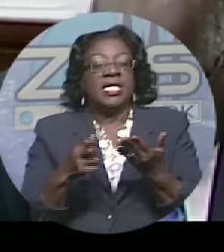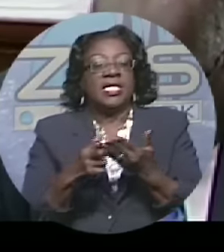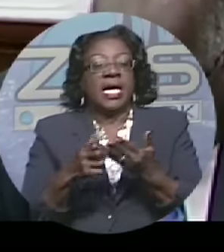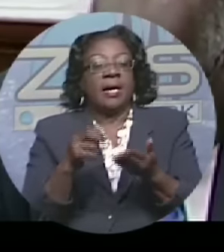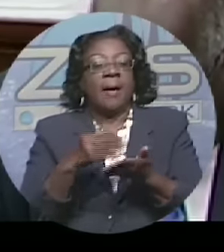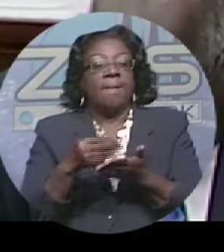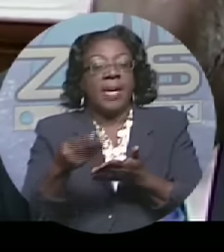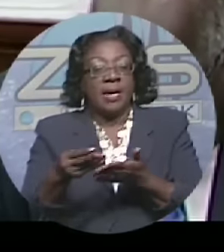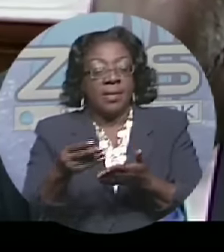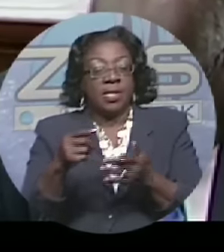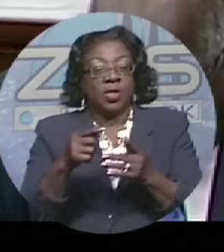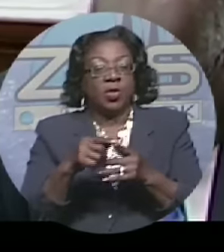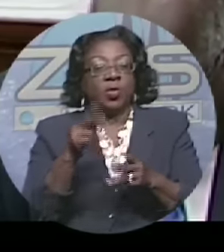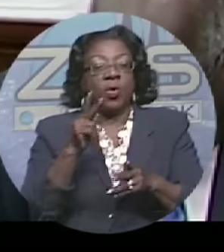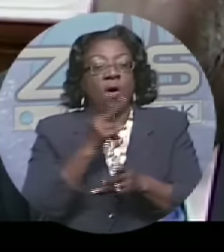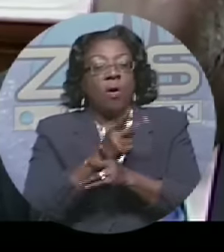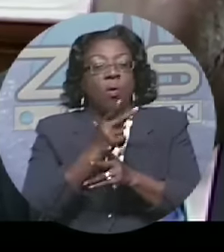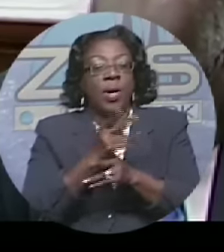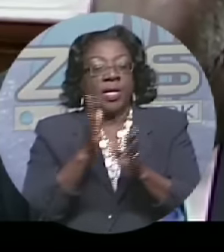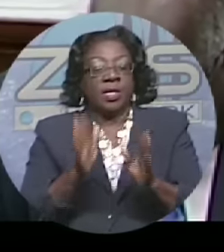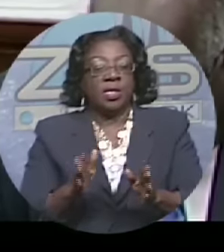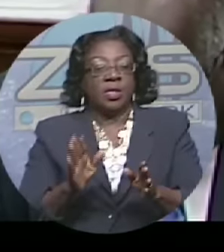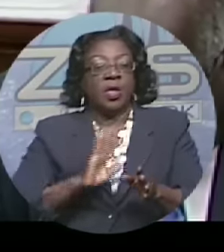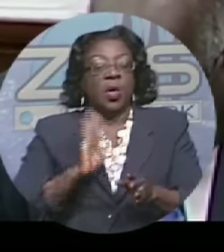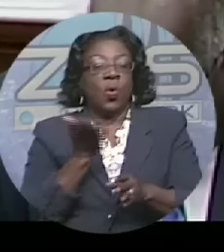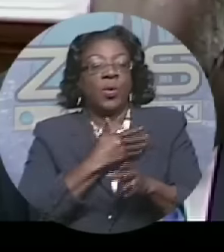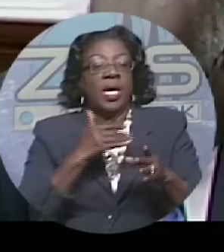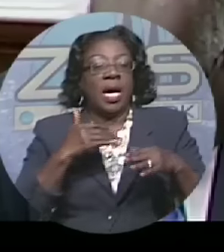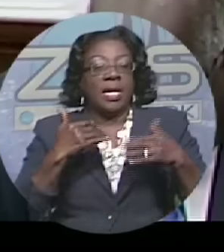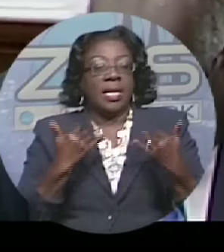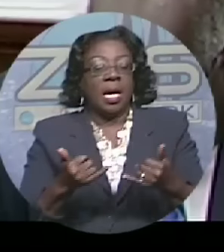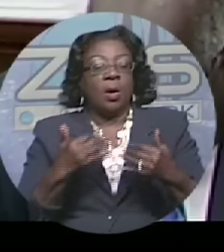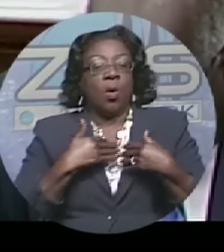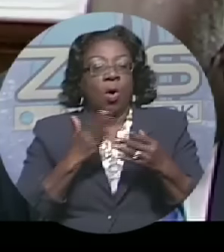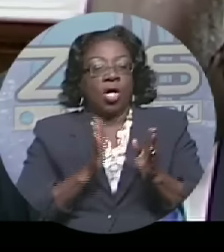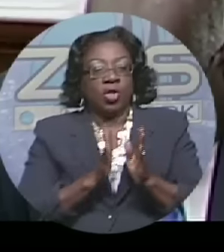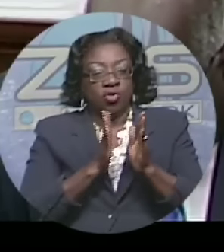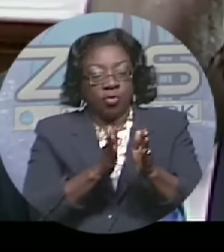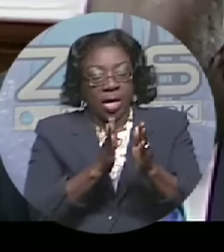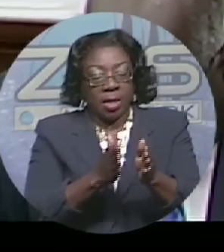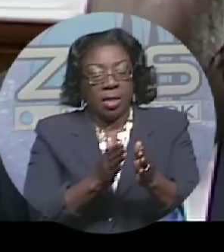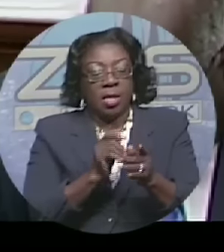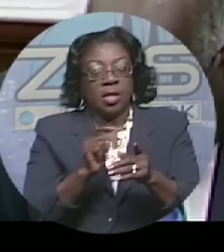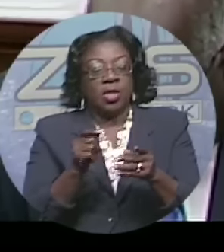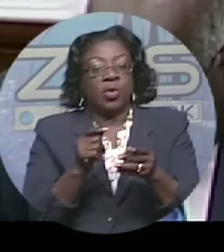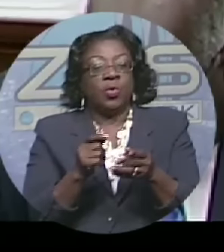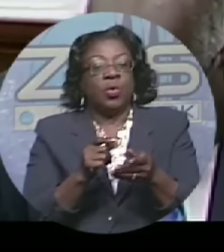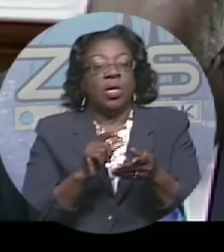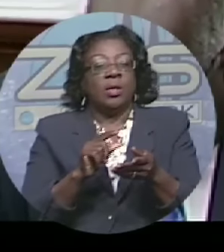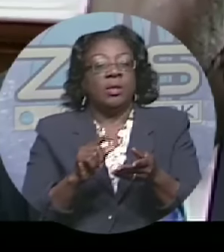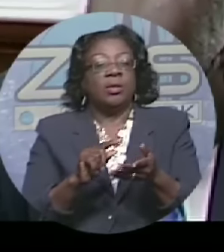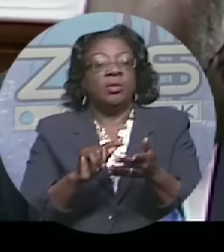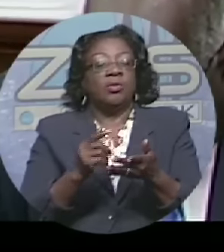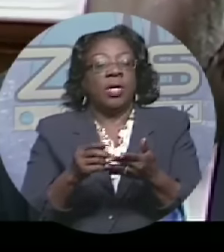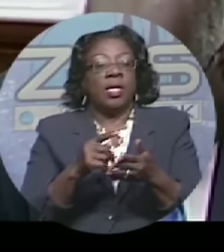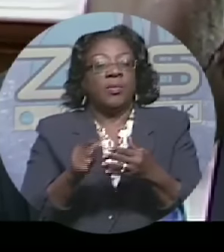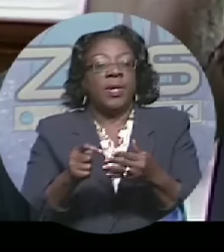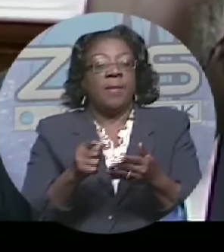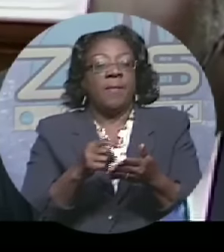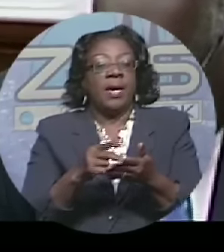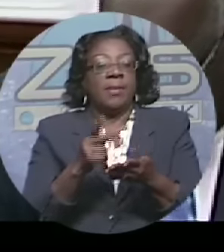vendors. We are currently on track to effect direct deposits for payments to vendors by the end of